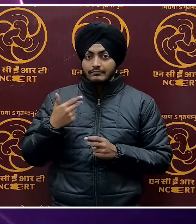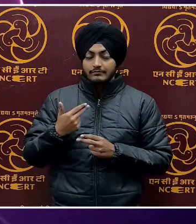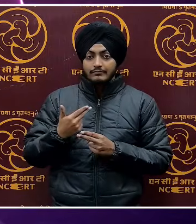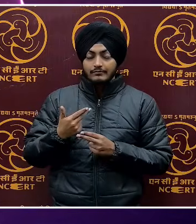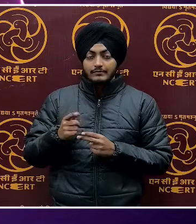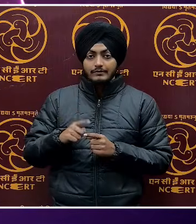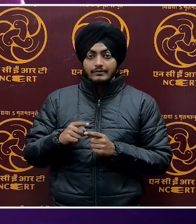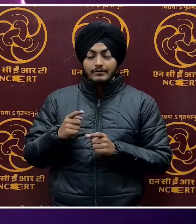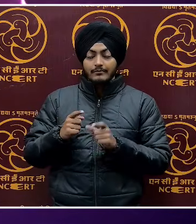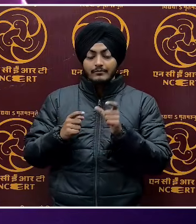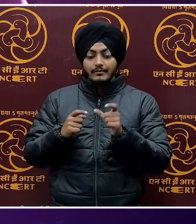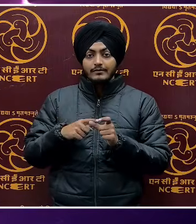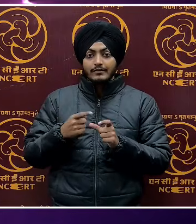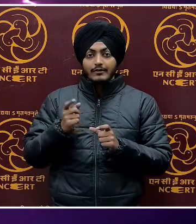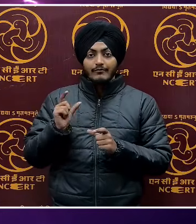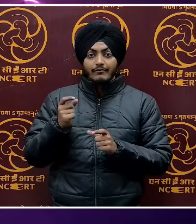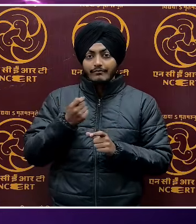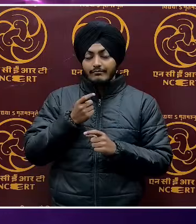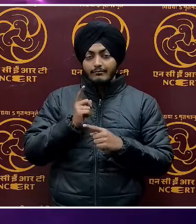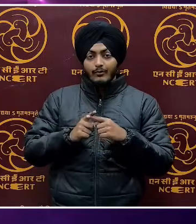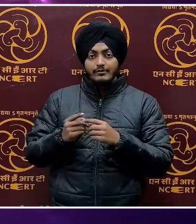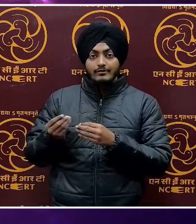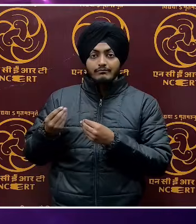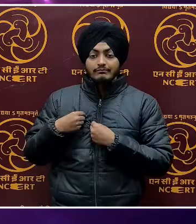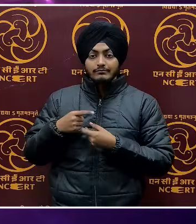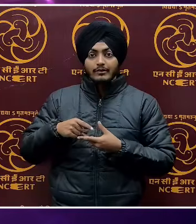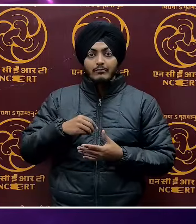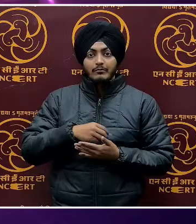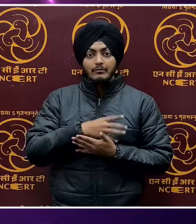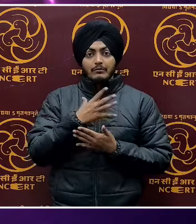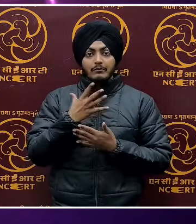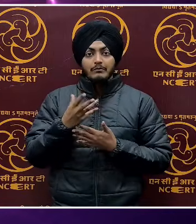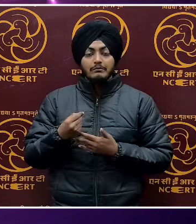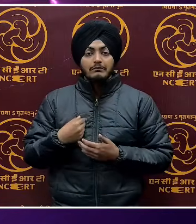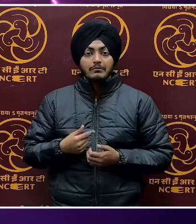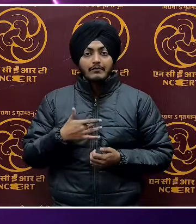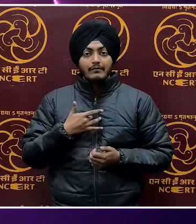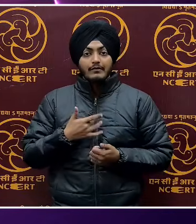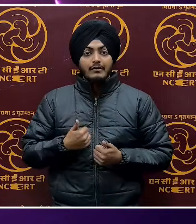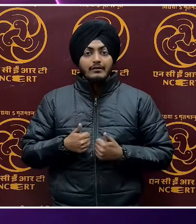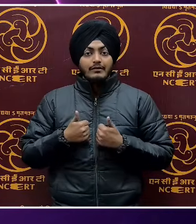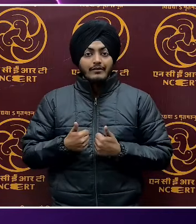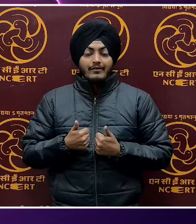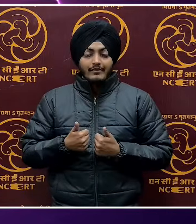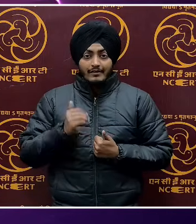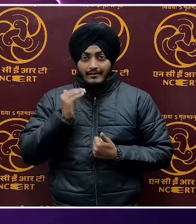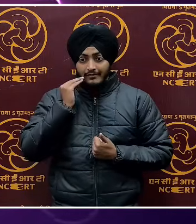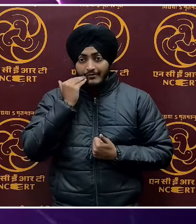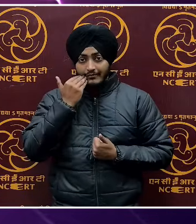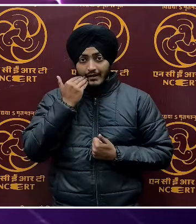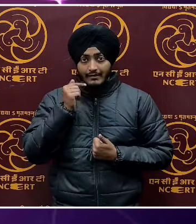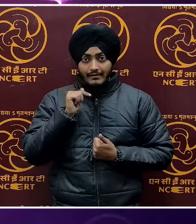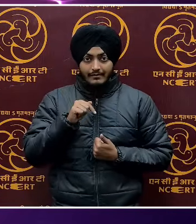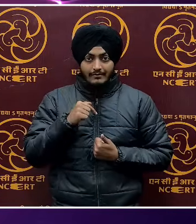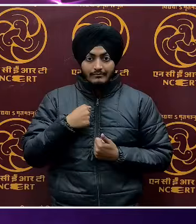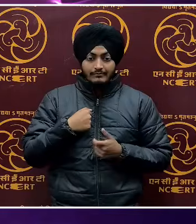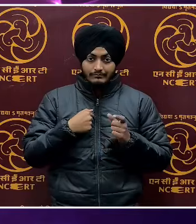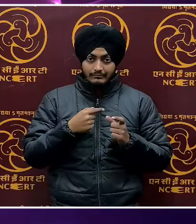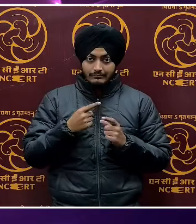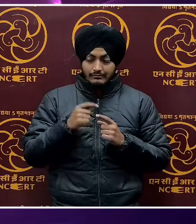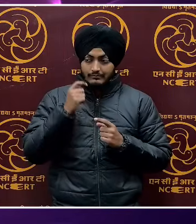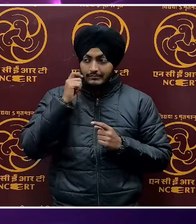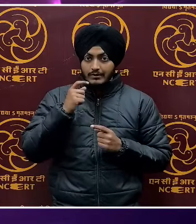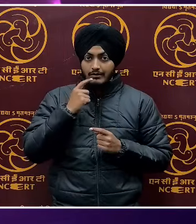happy. Even a single slight compliment can make our whole day. Yeah. Right. So, ma'am, when we get some sort of compliment,